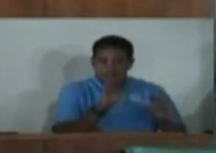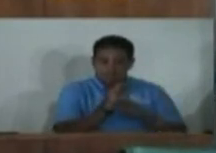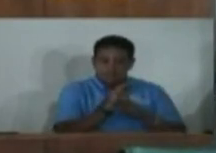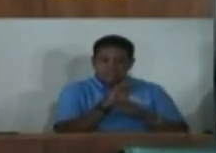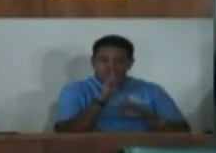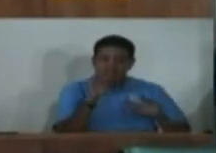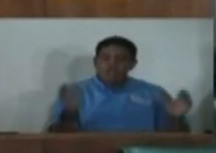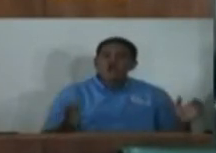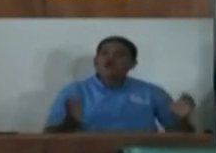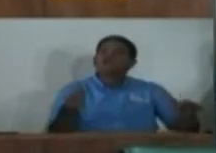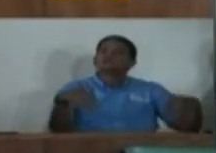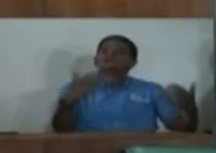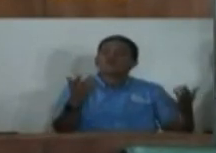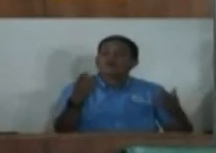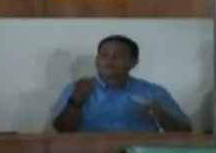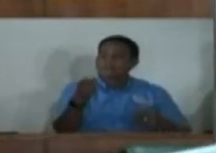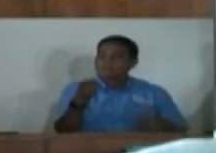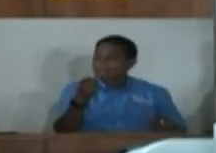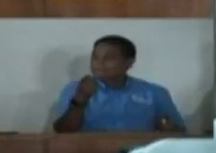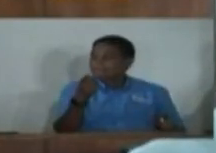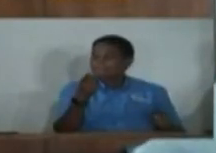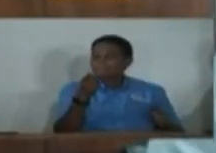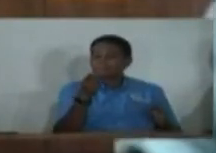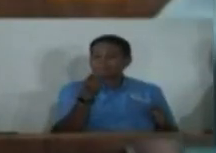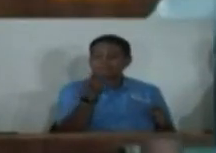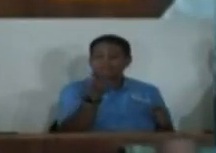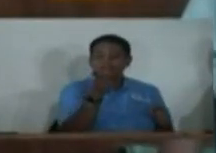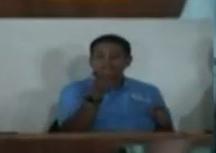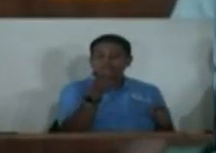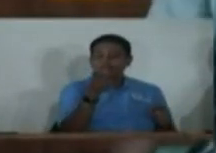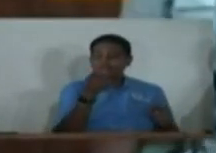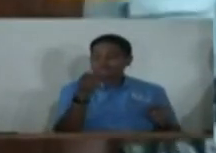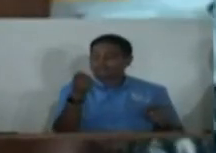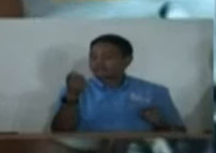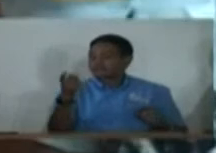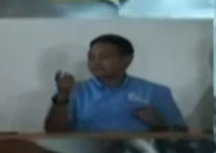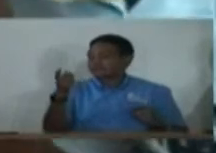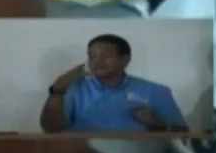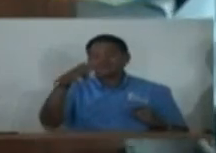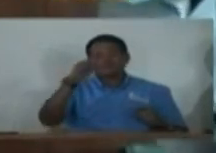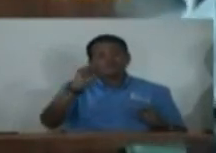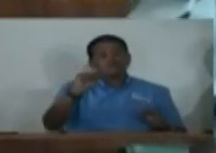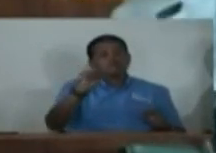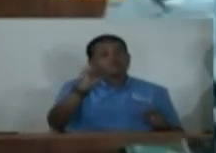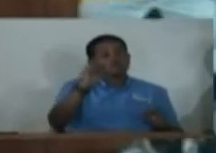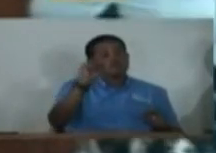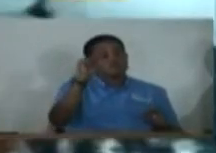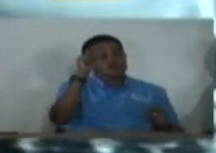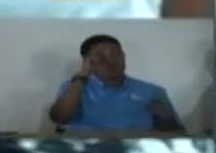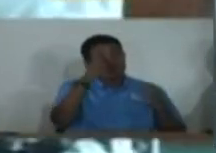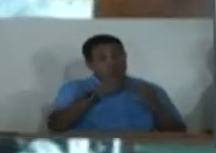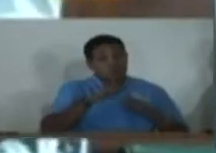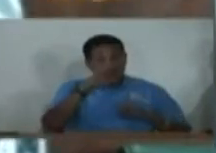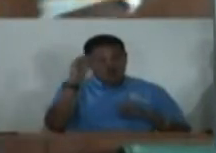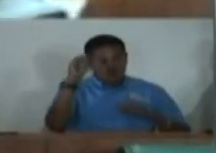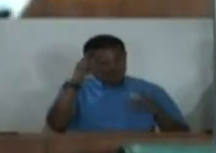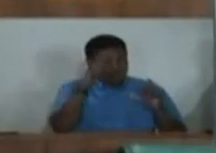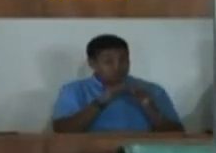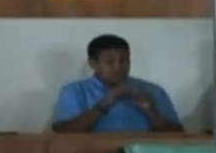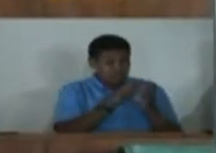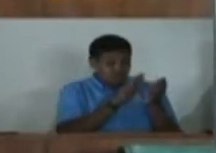urged that the Patent Cooperation Treaty and the regulation attendant to that it